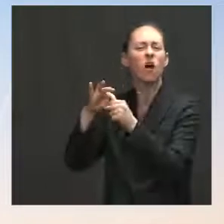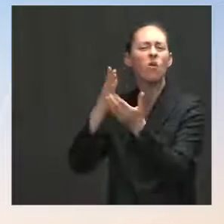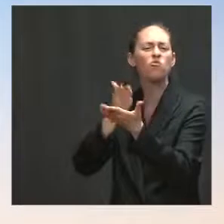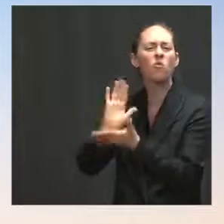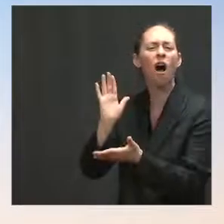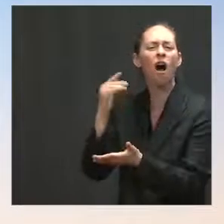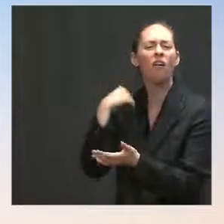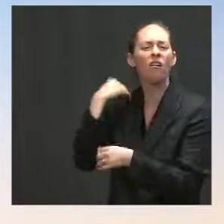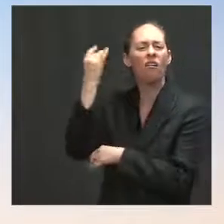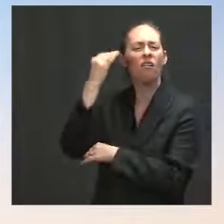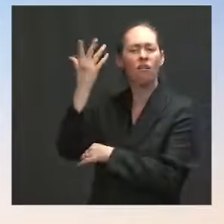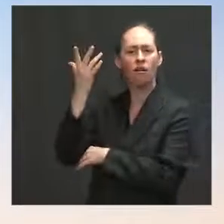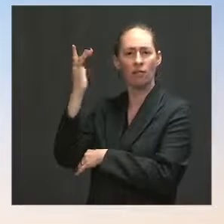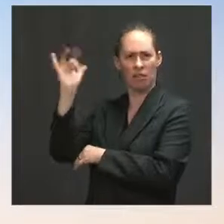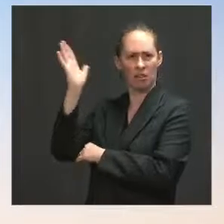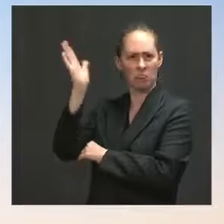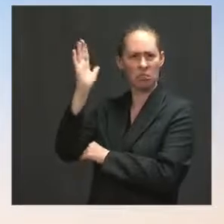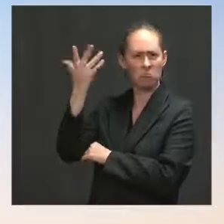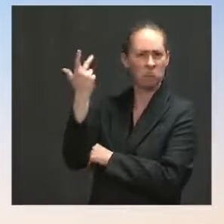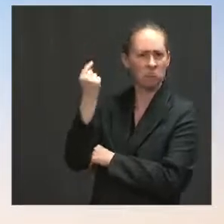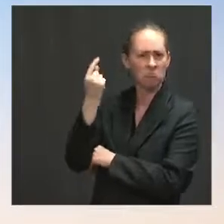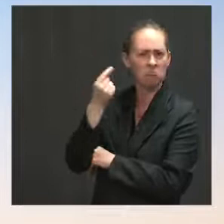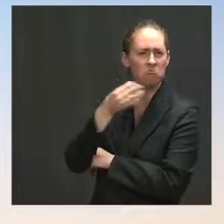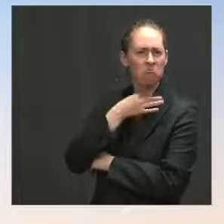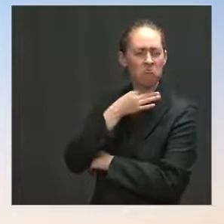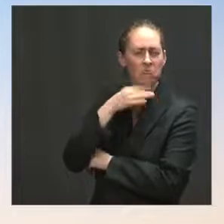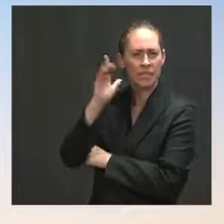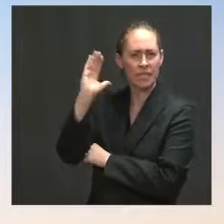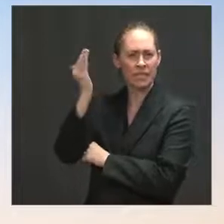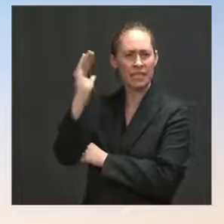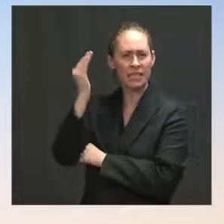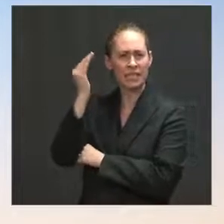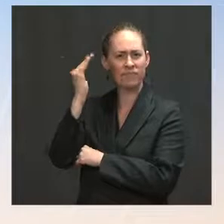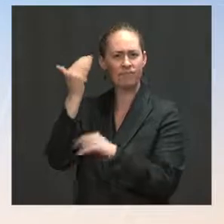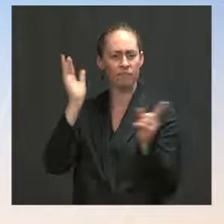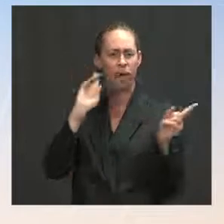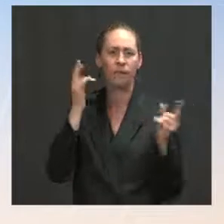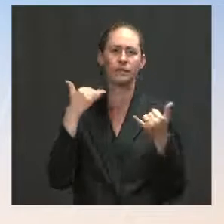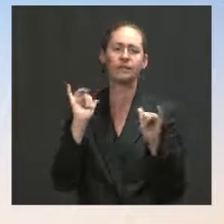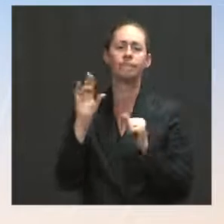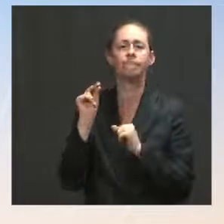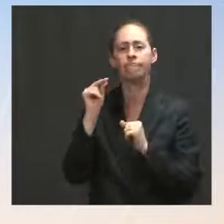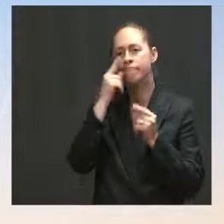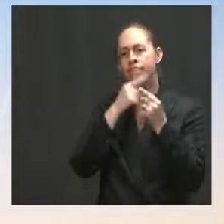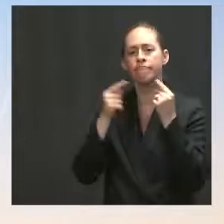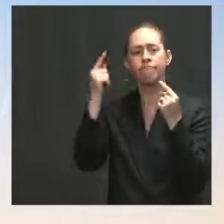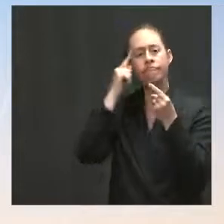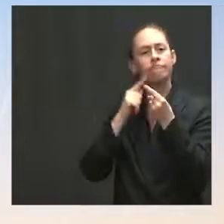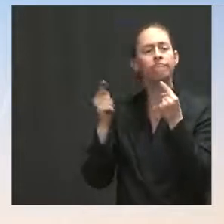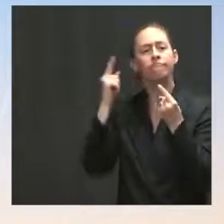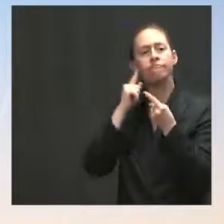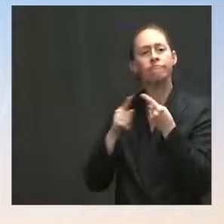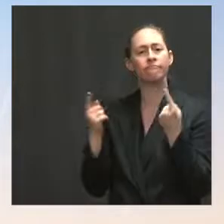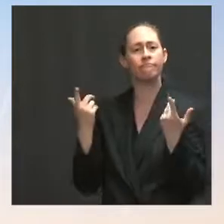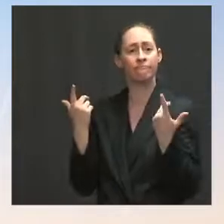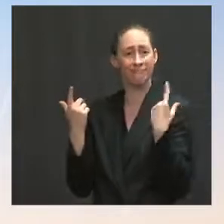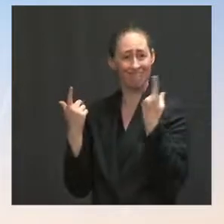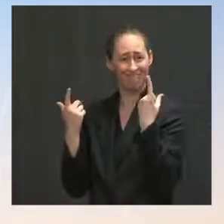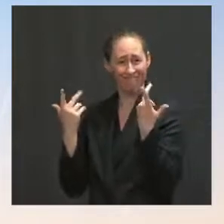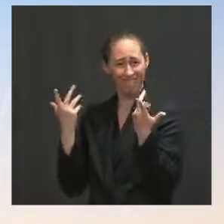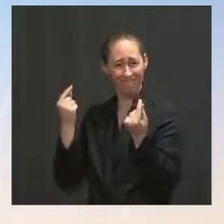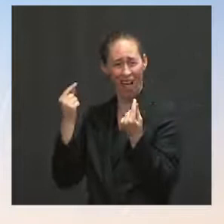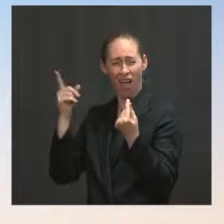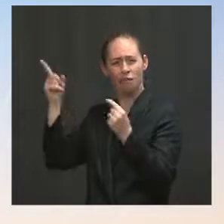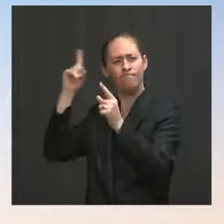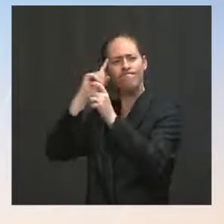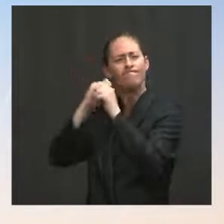speeches? Given that there's still Republican opposition in the Senate, what does the president hope to accomplish in reaching out